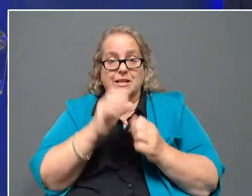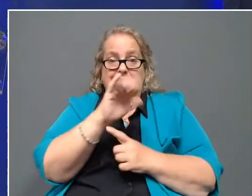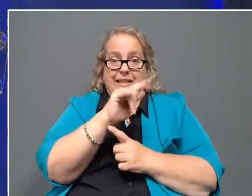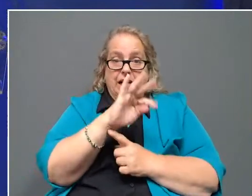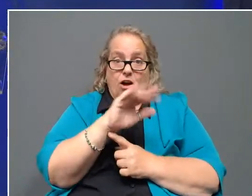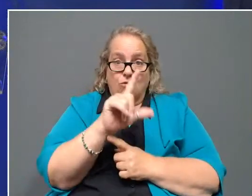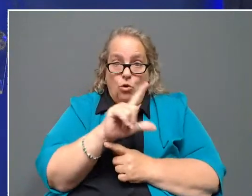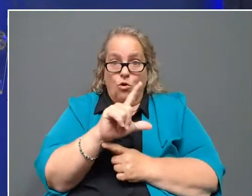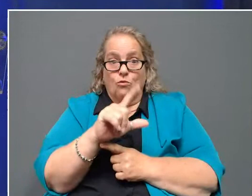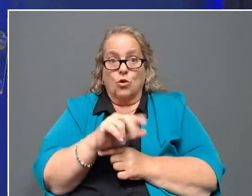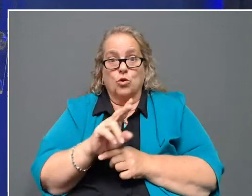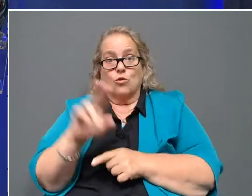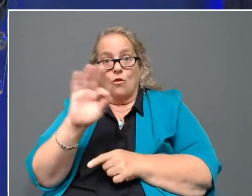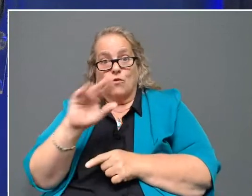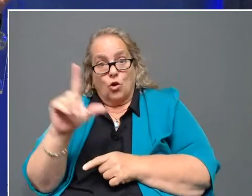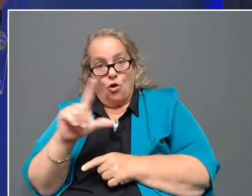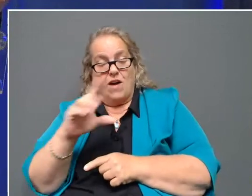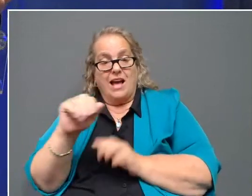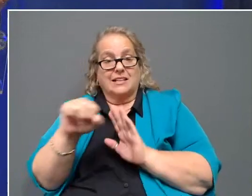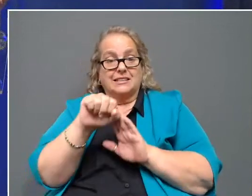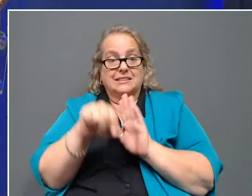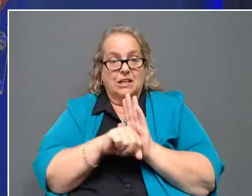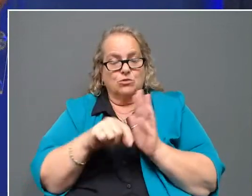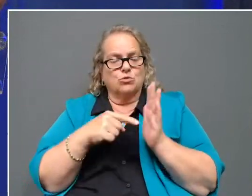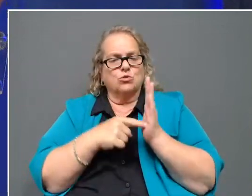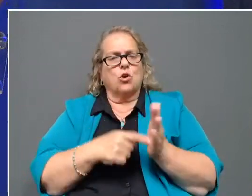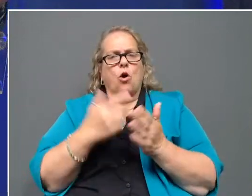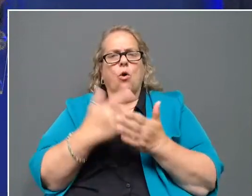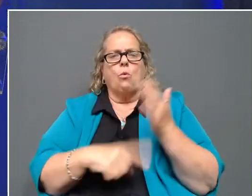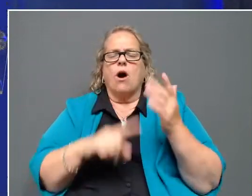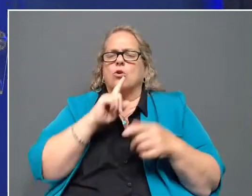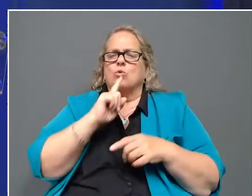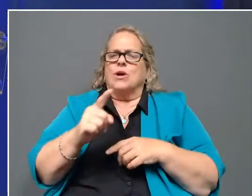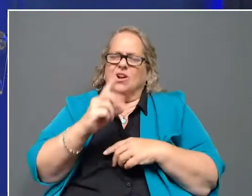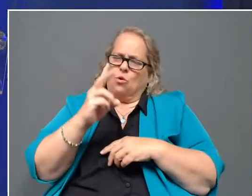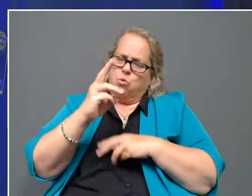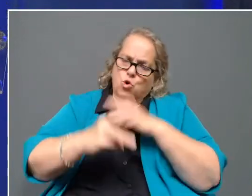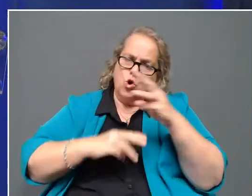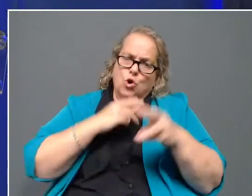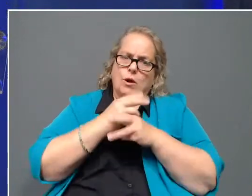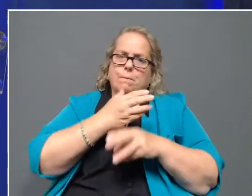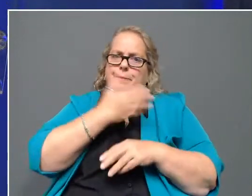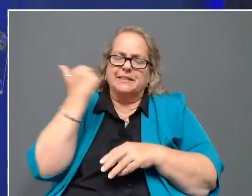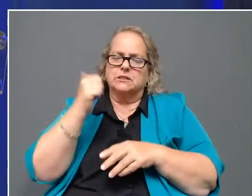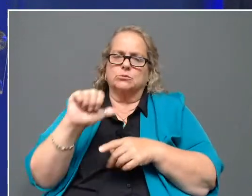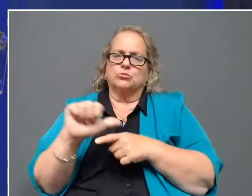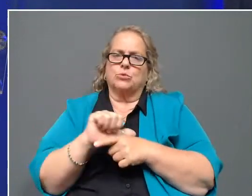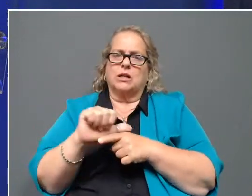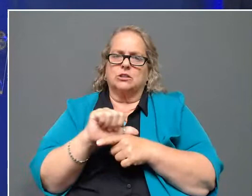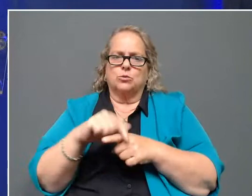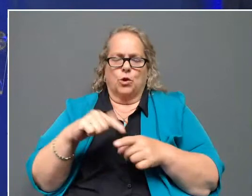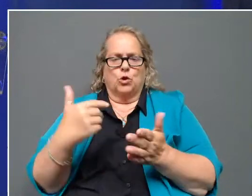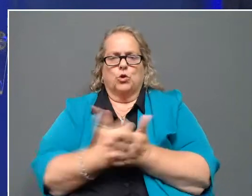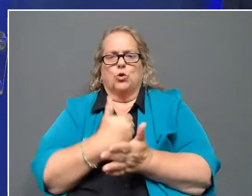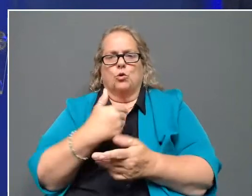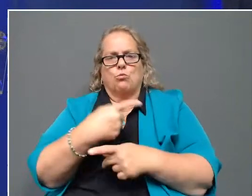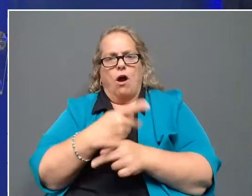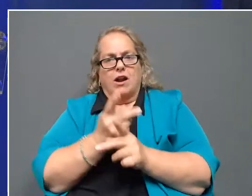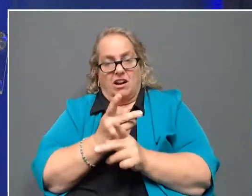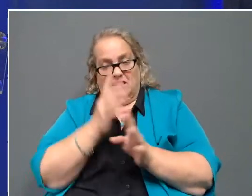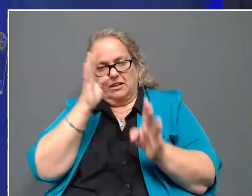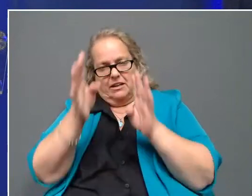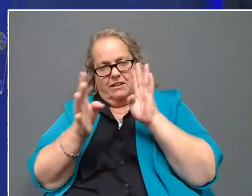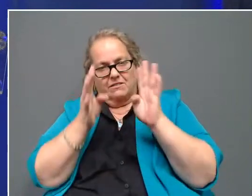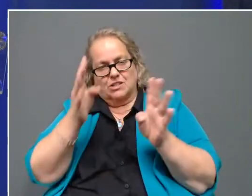really show the world what a global best practice looks like with new product innovation. So you just continue to keep getting after it.